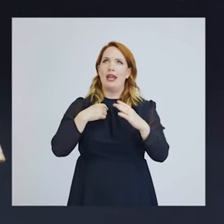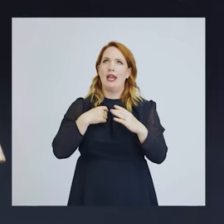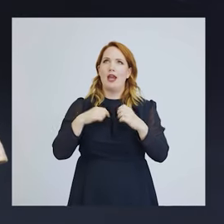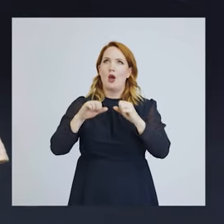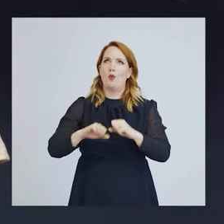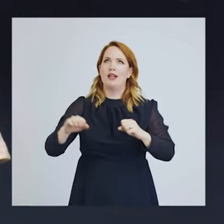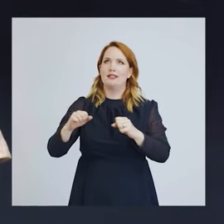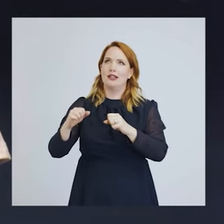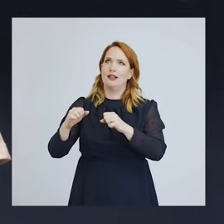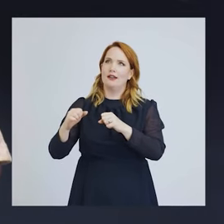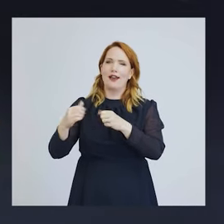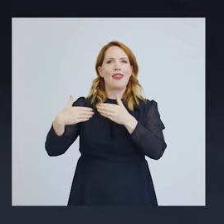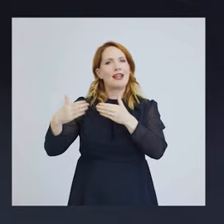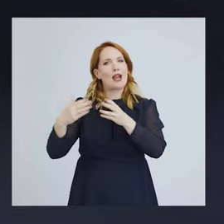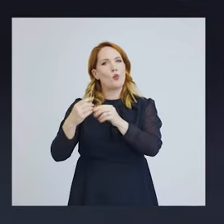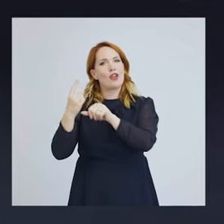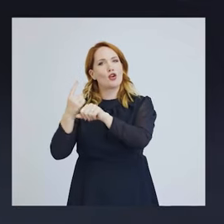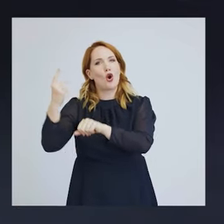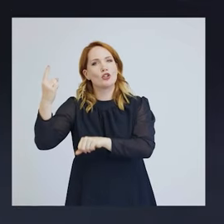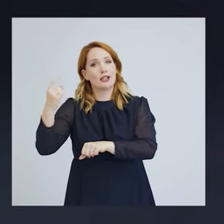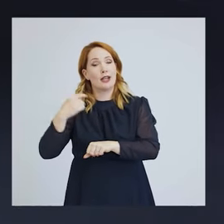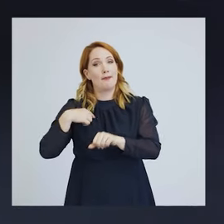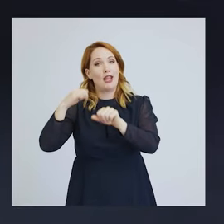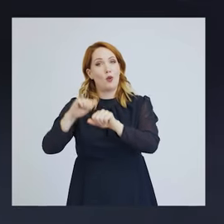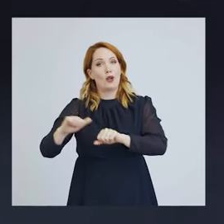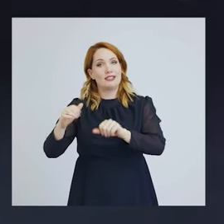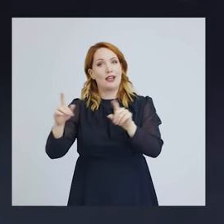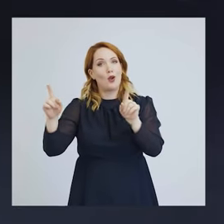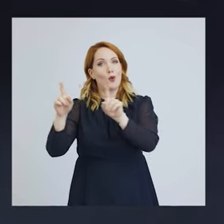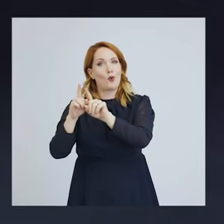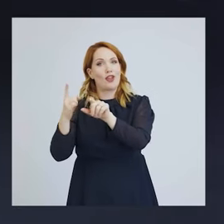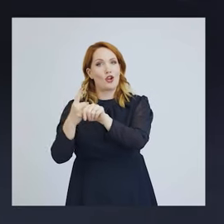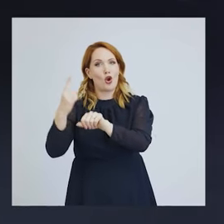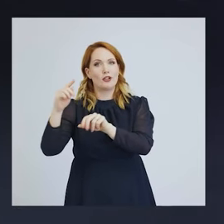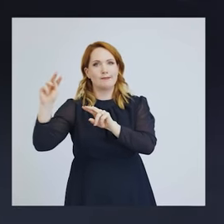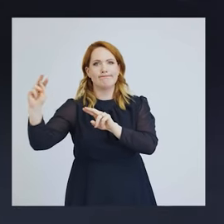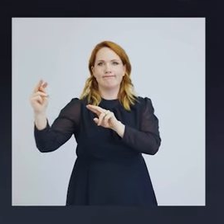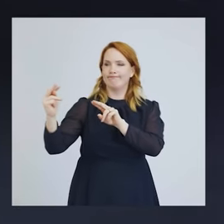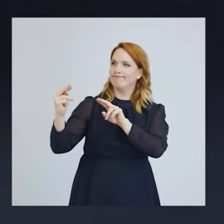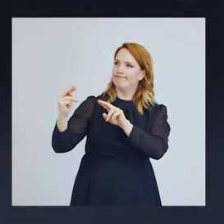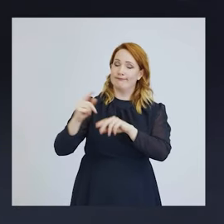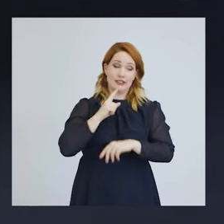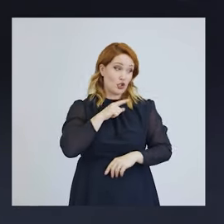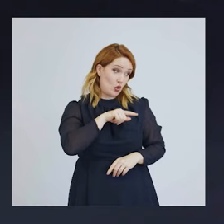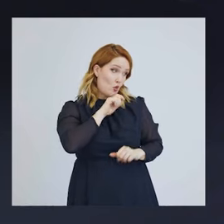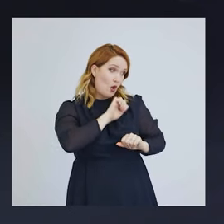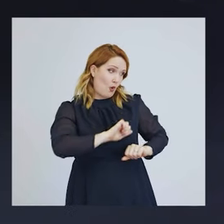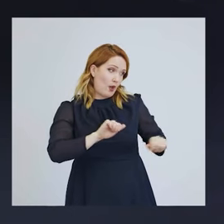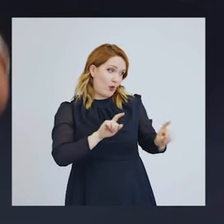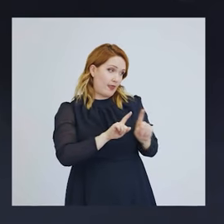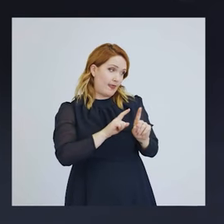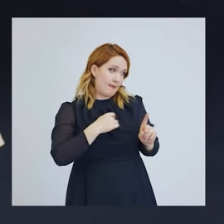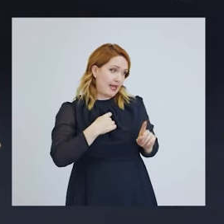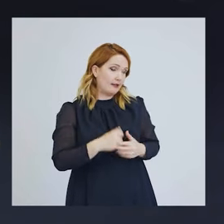up on him. And I got this picture of me waiting at the gate with God. And as I was waiting at the gate with